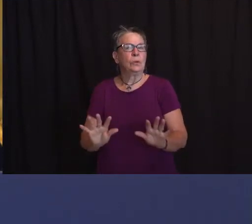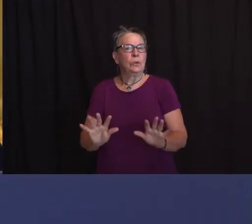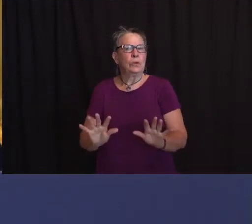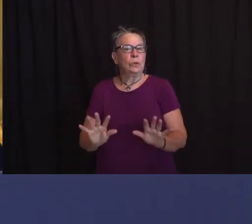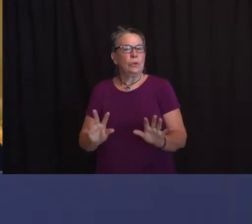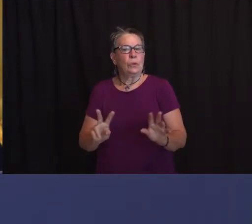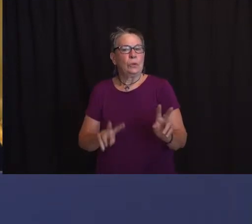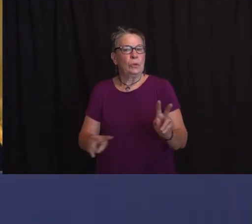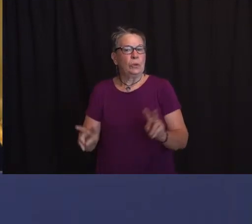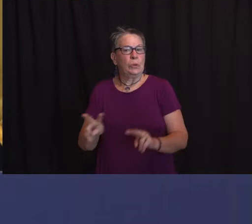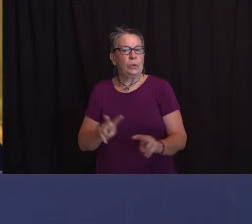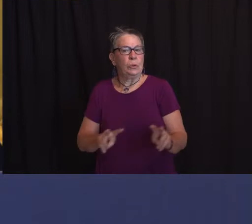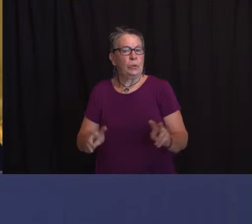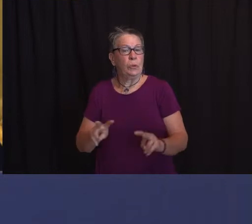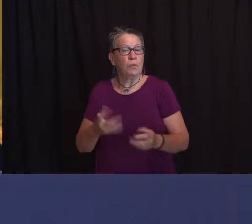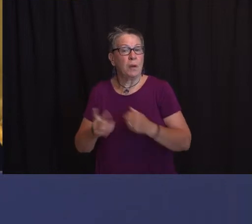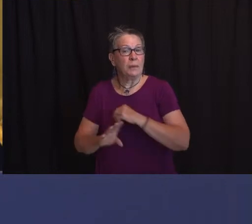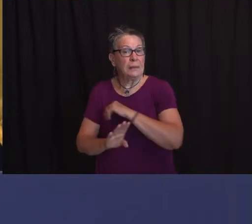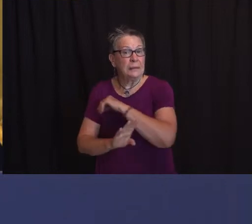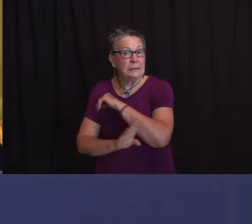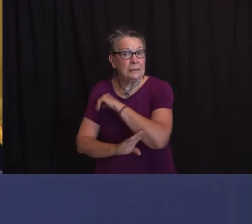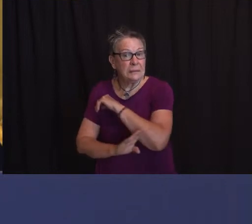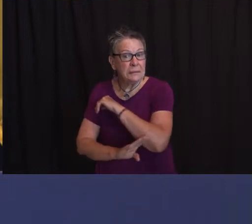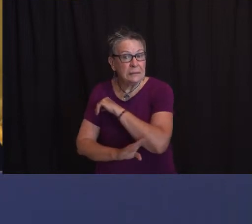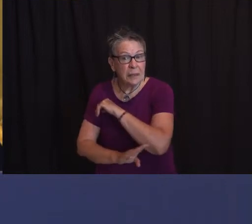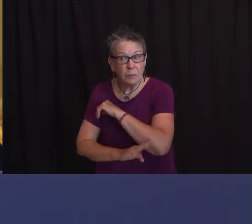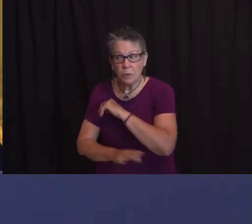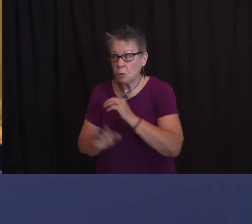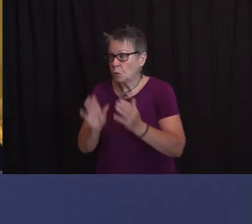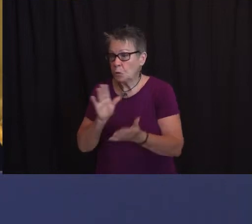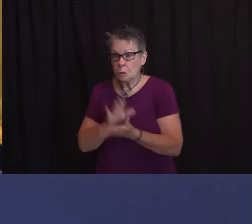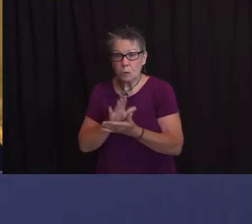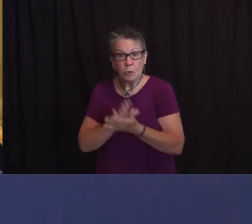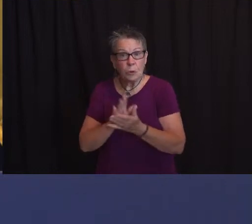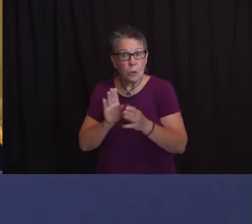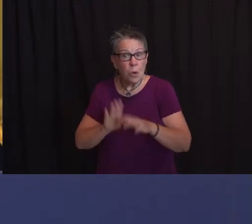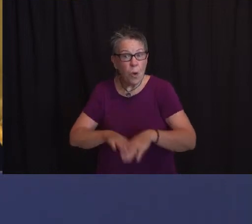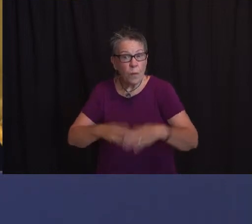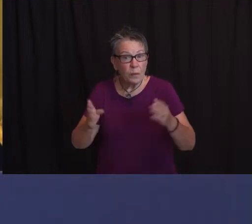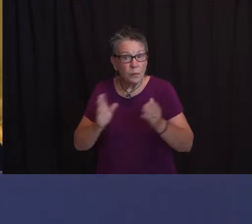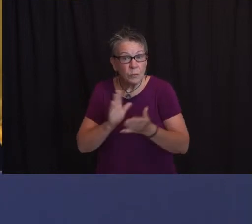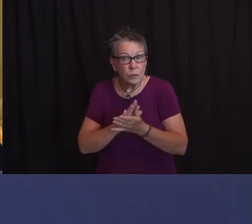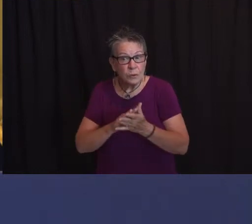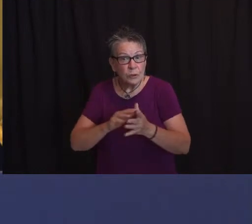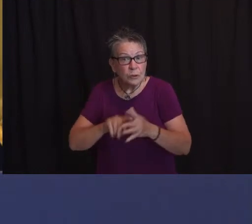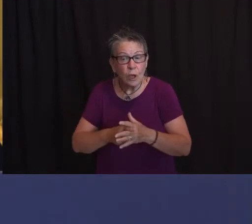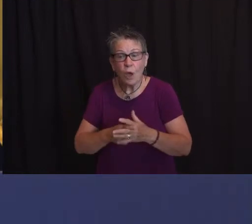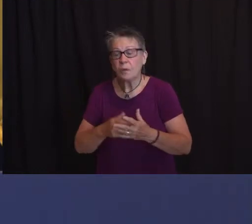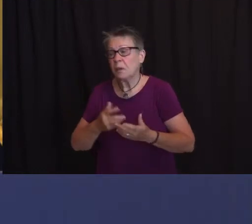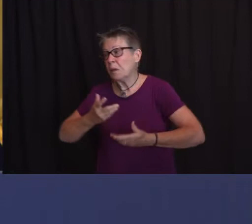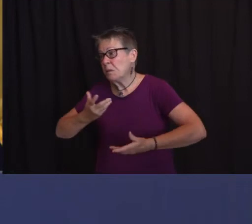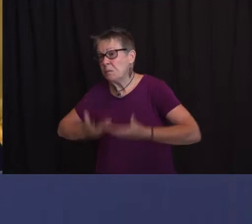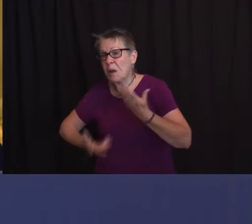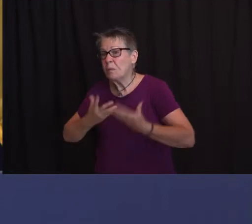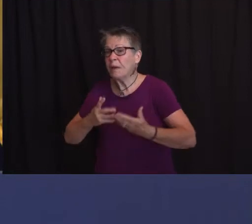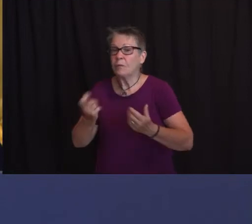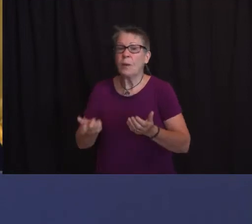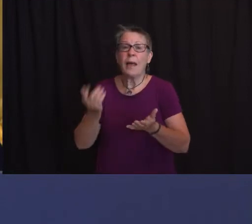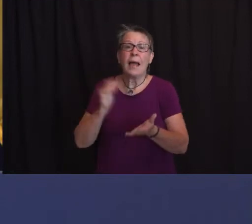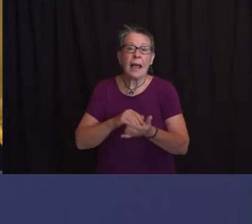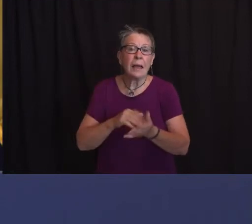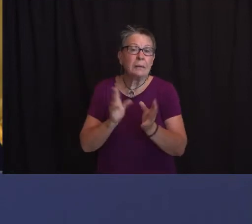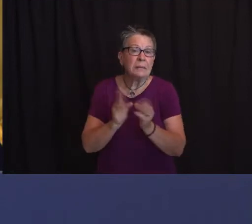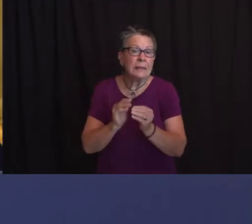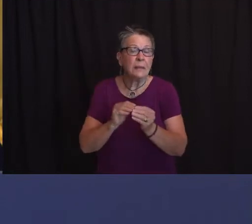My guess is we may turn the frequency back up again. So bear with us. But again, we'll be with you a week from today, right here, 1 o'clock,